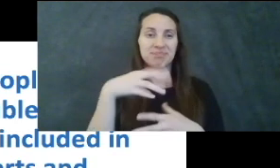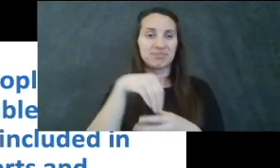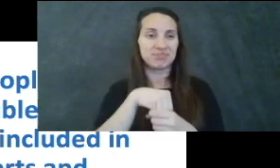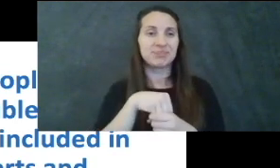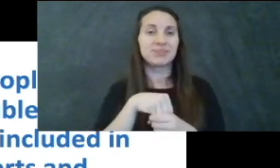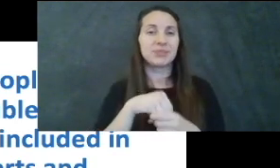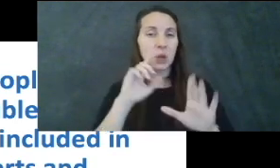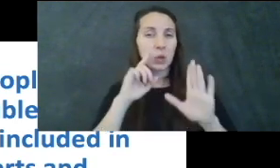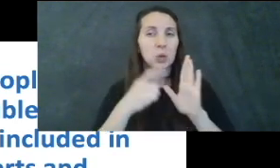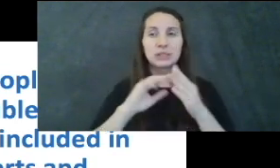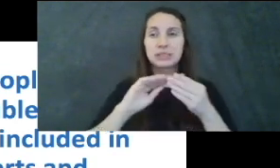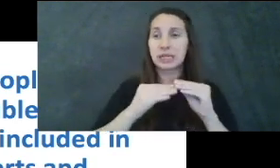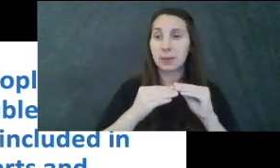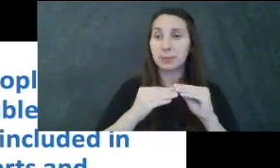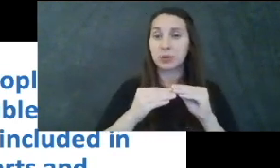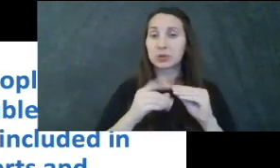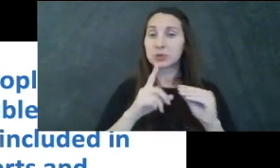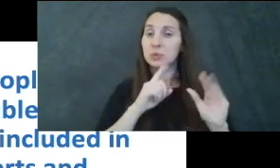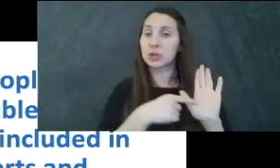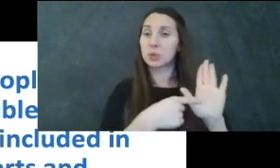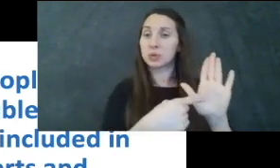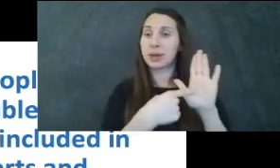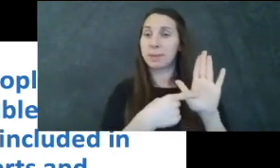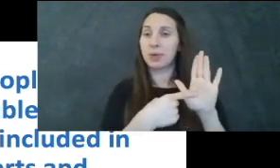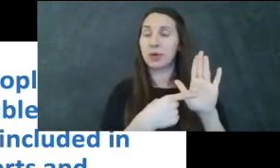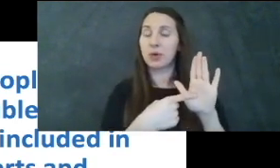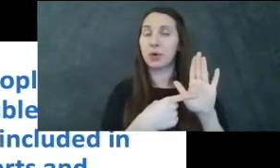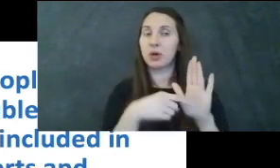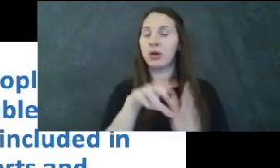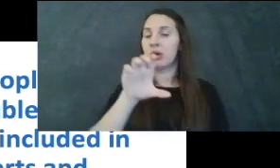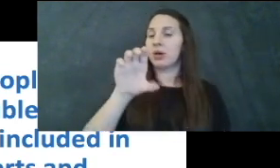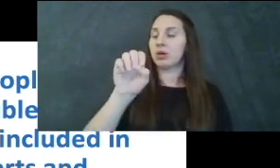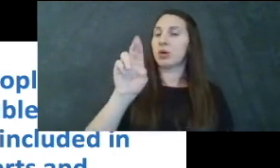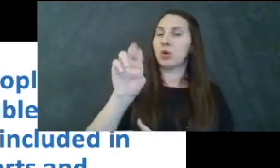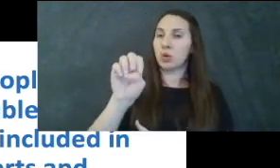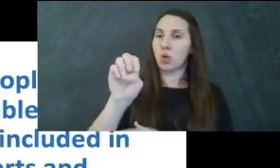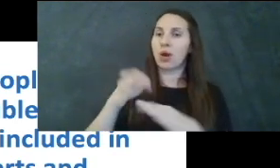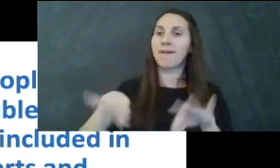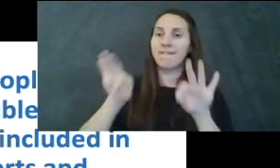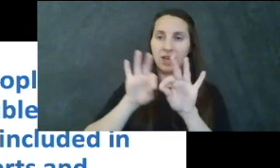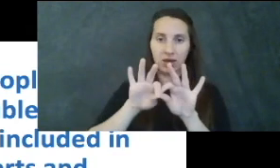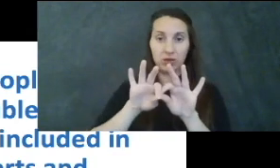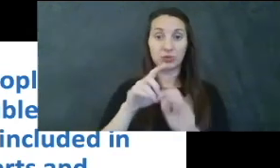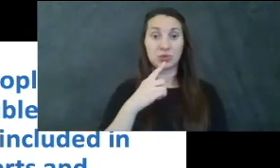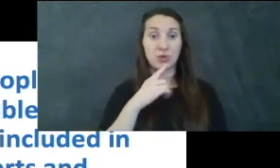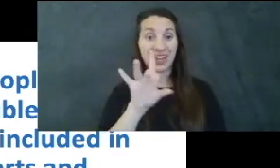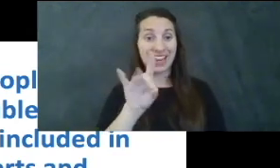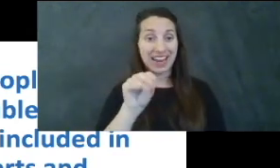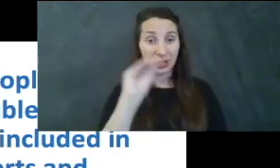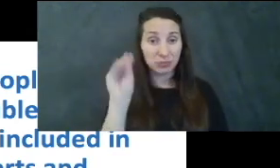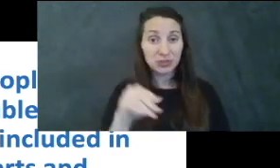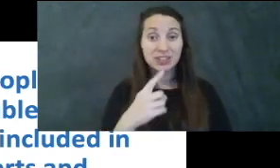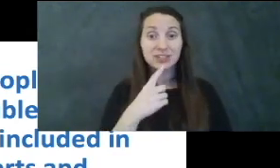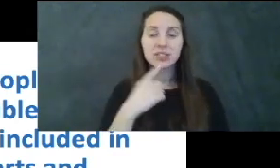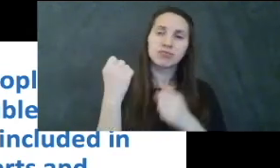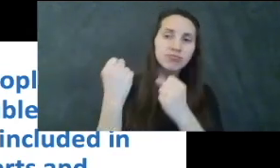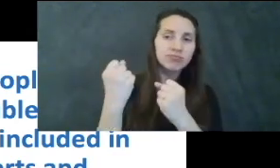these numbers, they resemble core values. So 80% saying they strongly